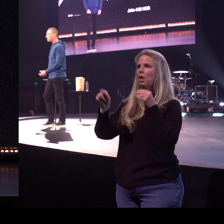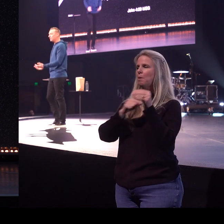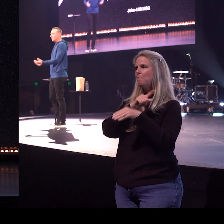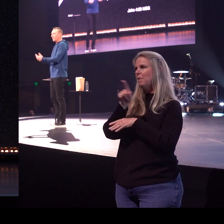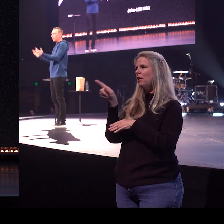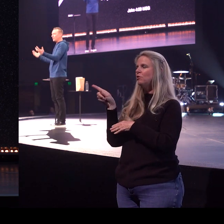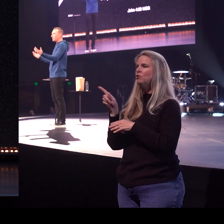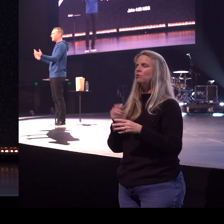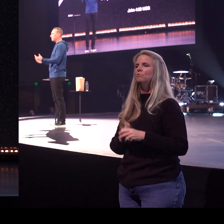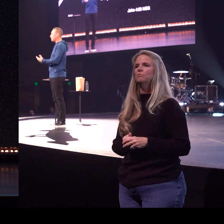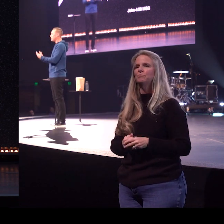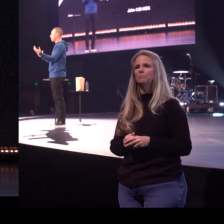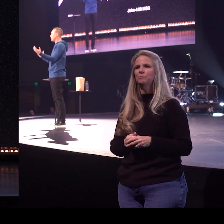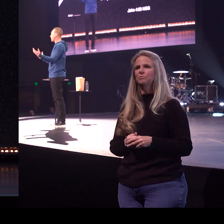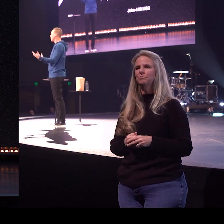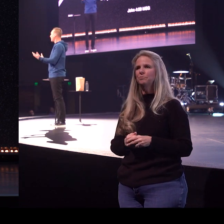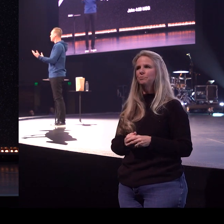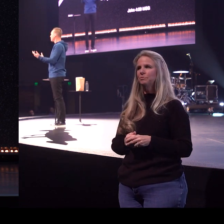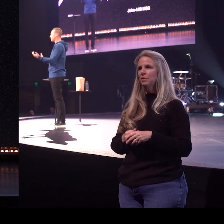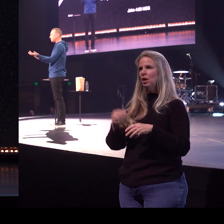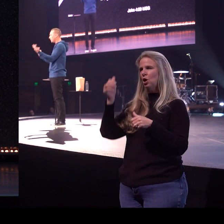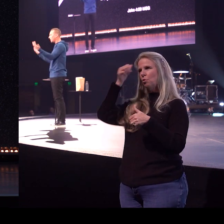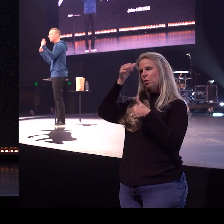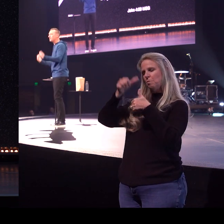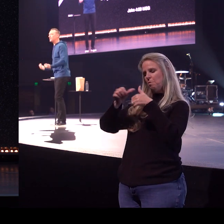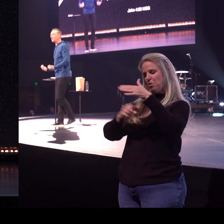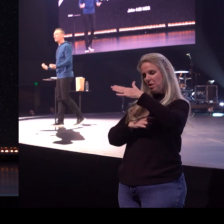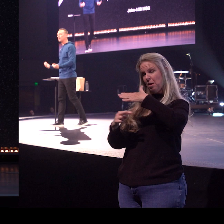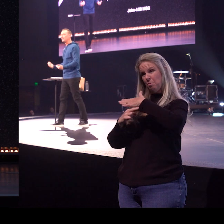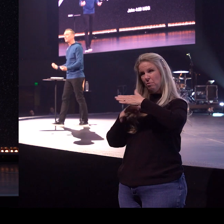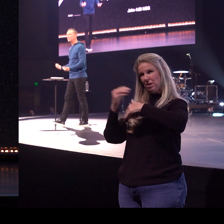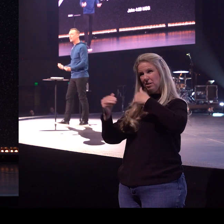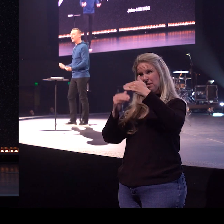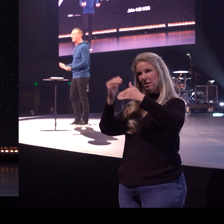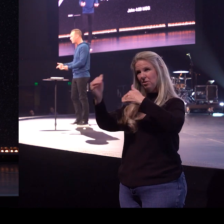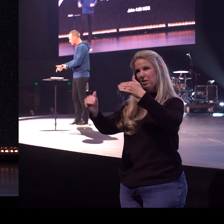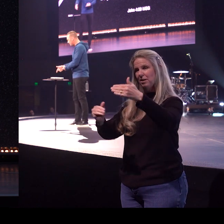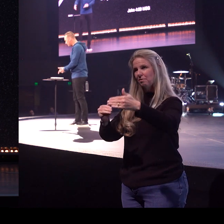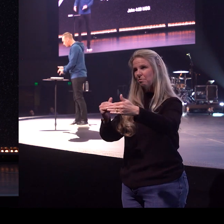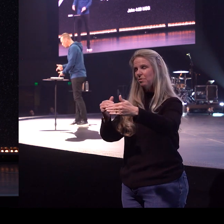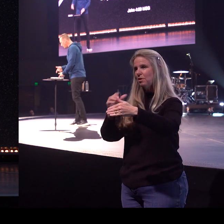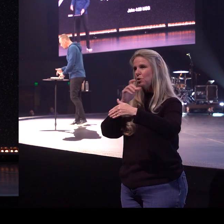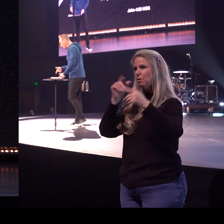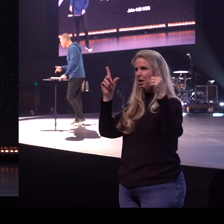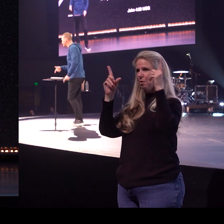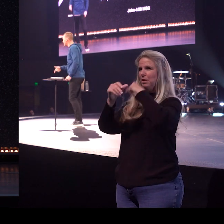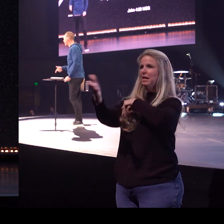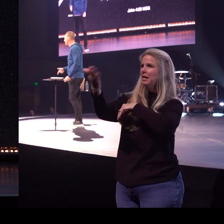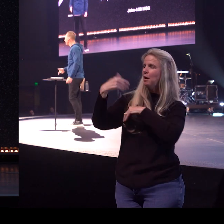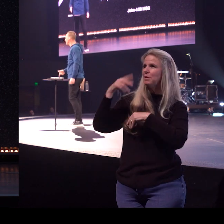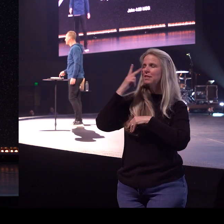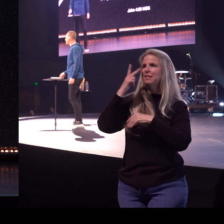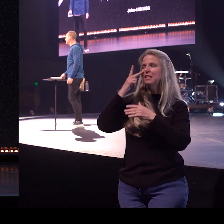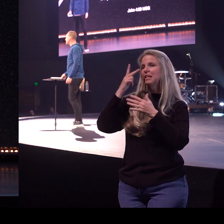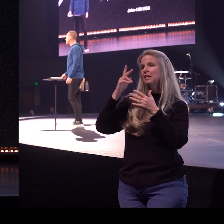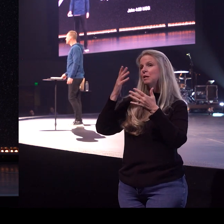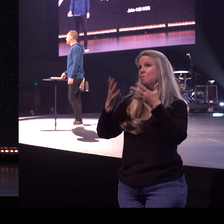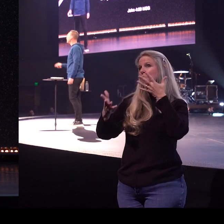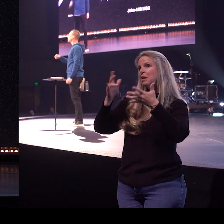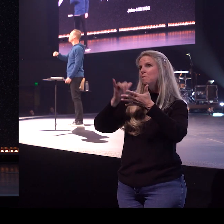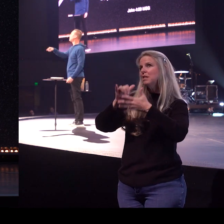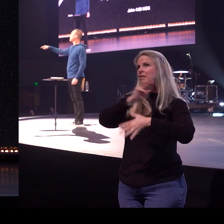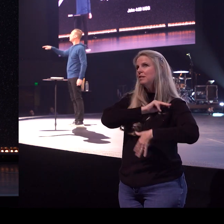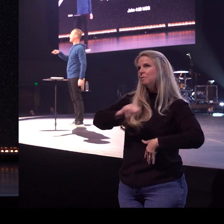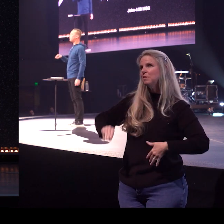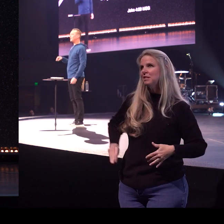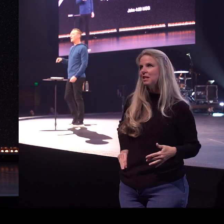She just, remember our Bridges series? She's overcomplicated. She just says, you got to come and see. And then she says this, could he be the Messiah? Now,